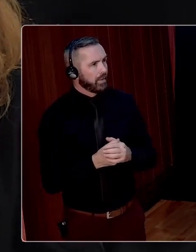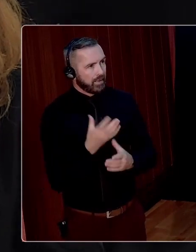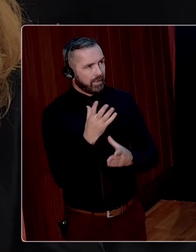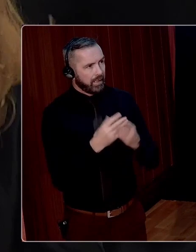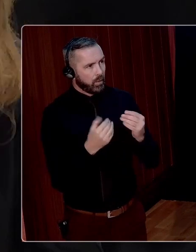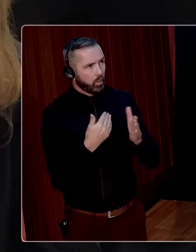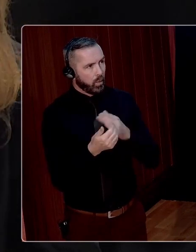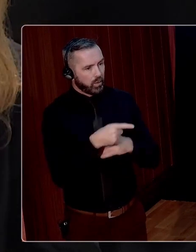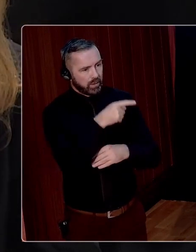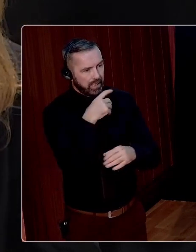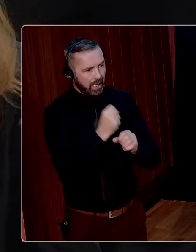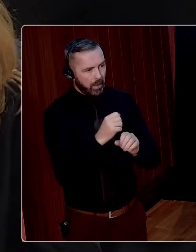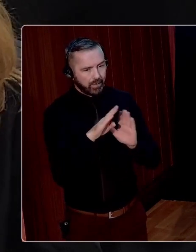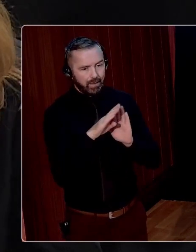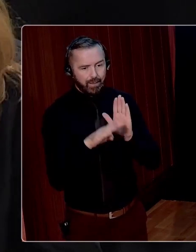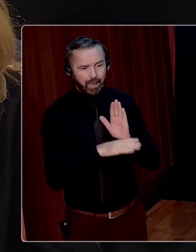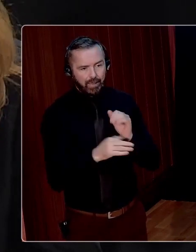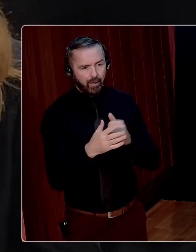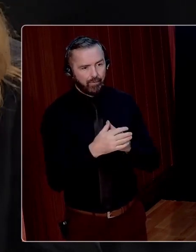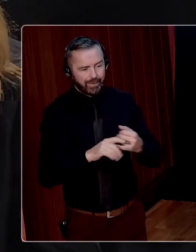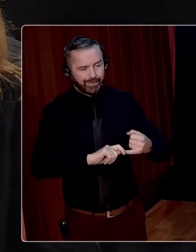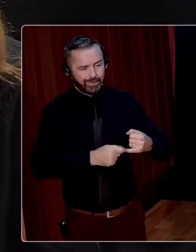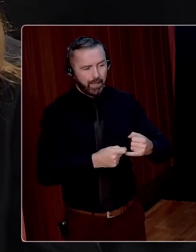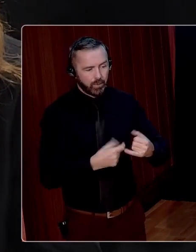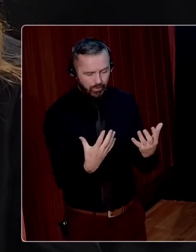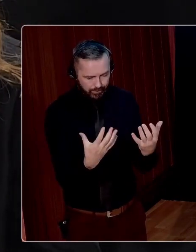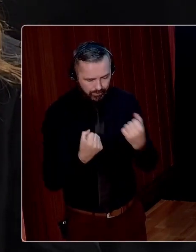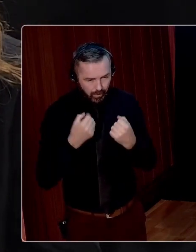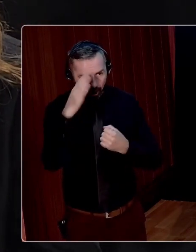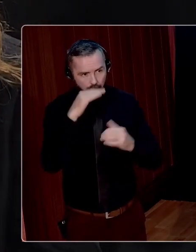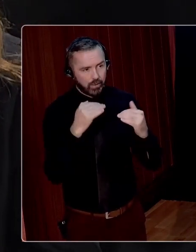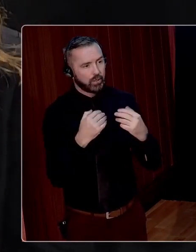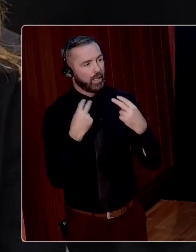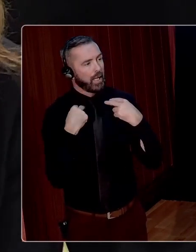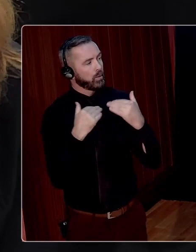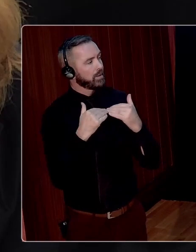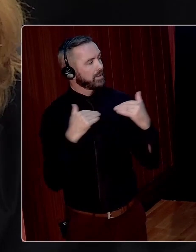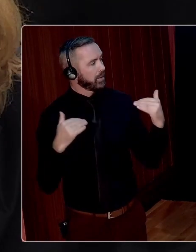the reason for the lack of attempt to foster an Irish language standard.